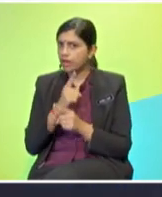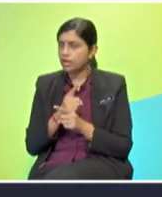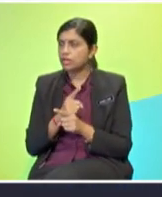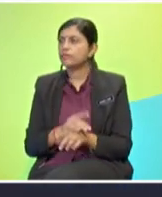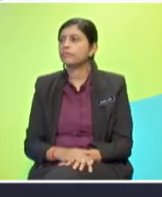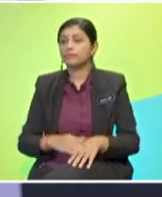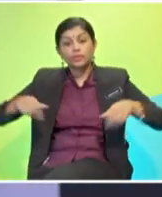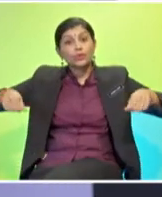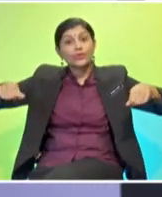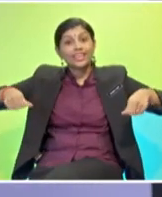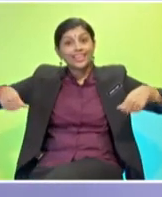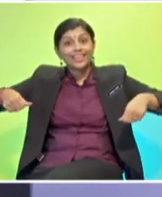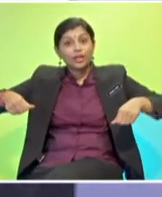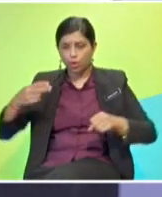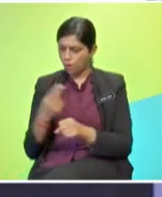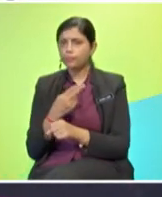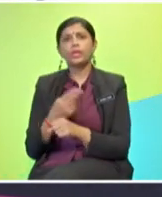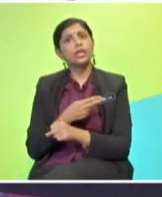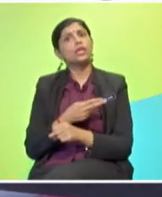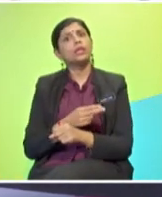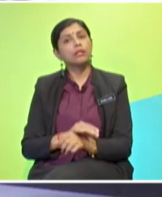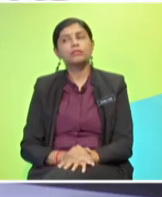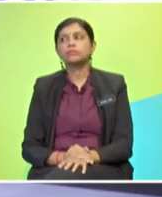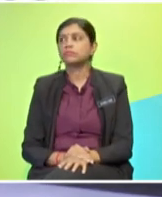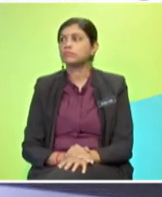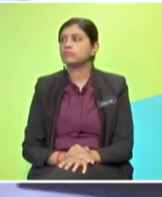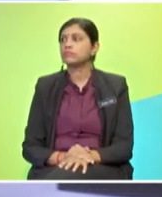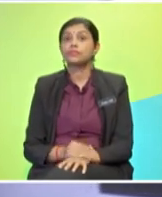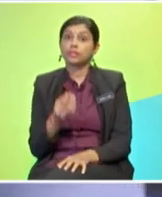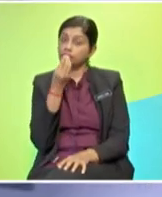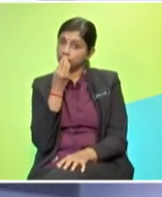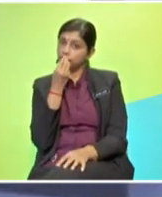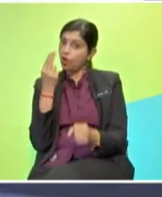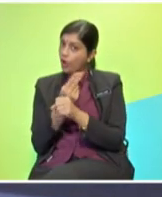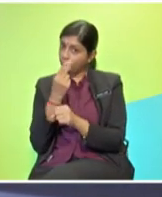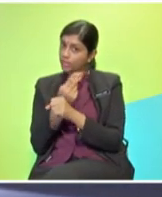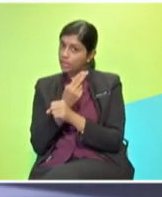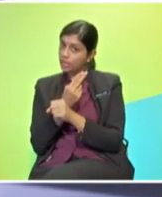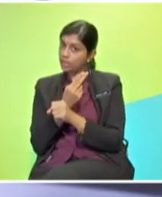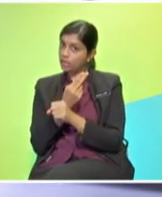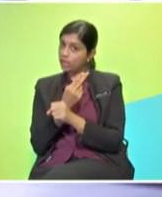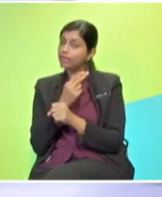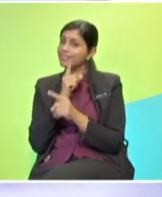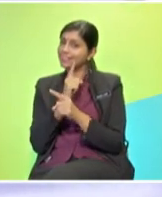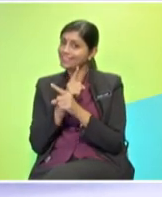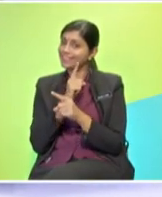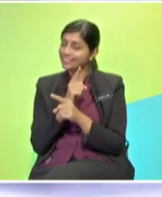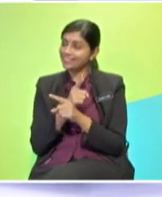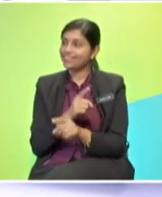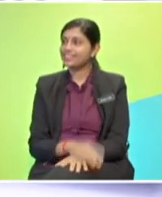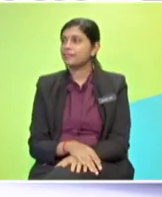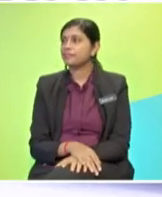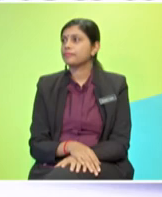like cooking. Cooking, also a hobby. Yes. And some people love eating. That is also hobbies.